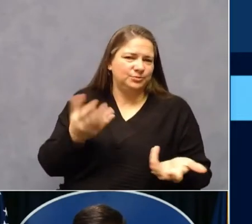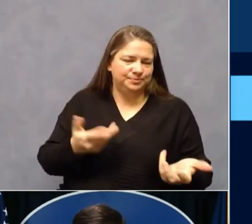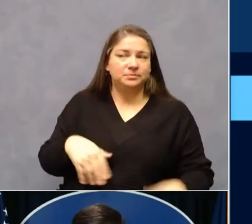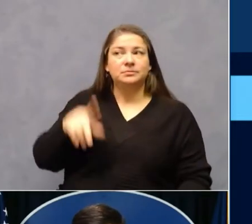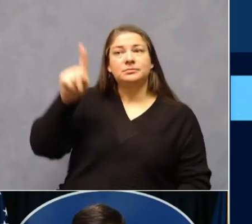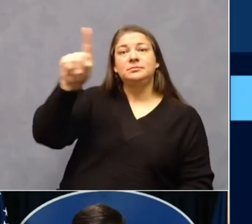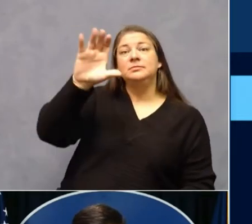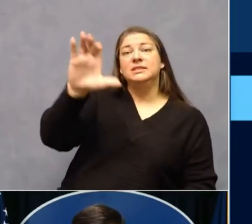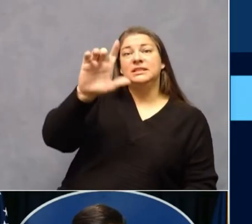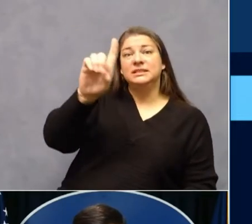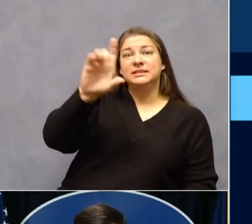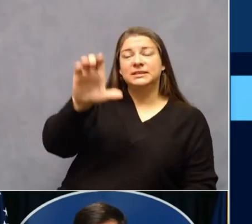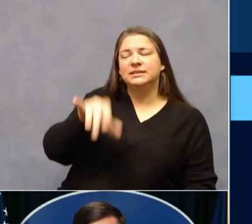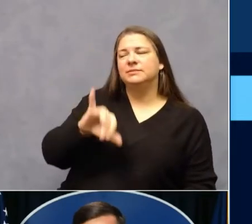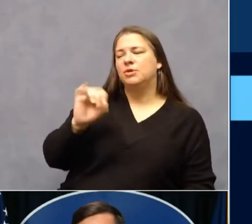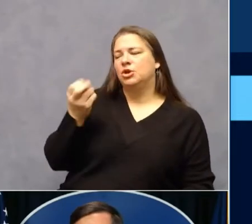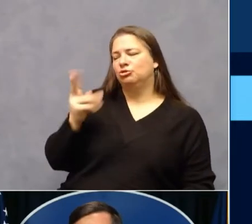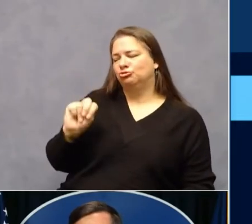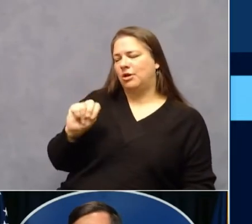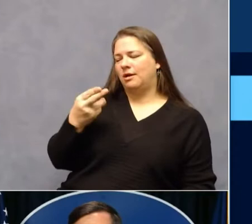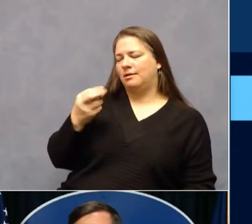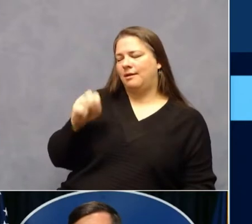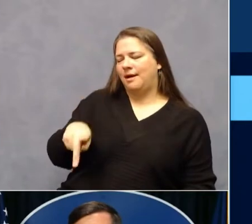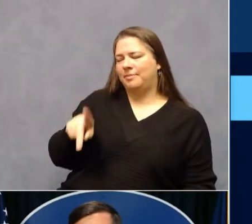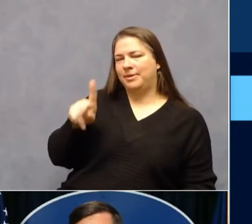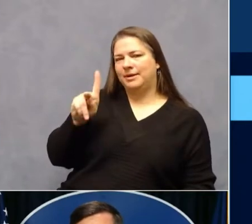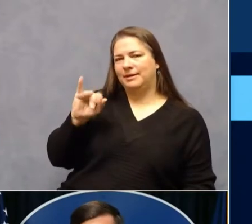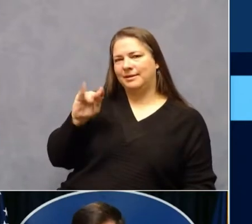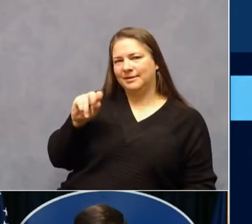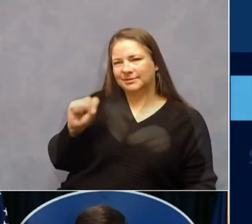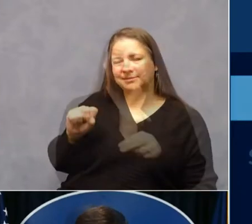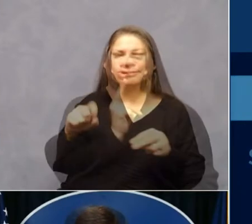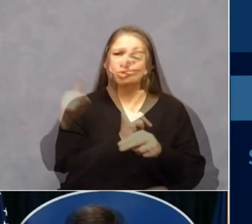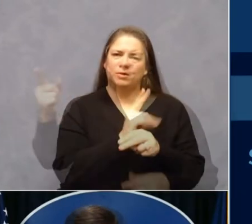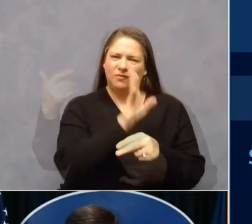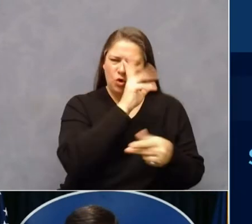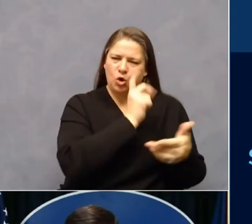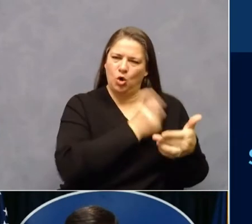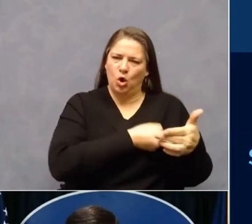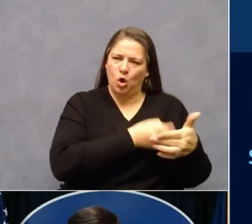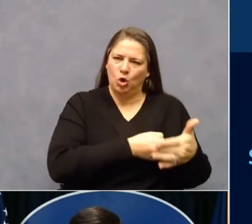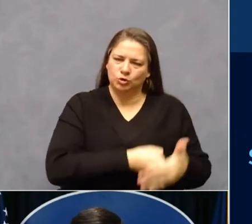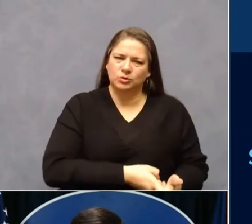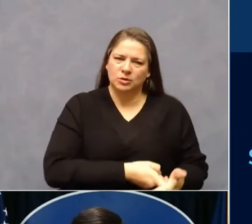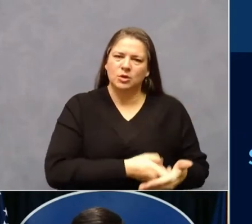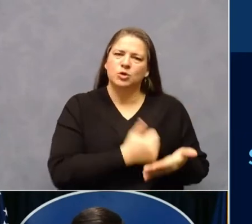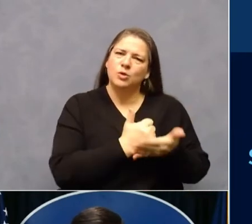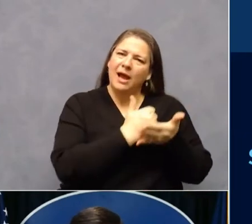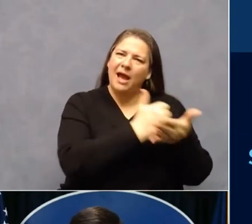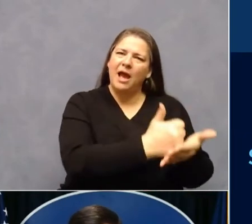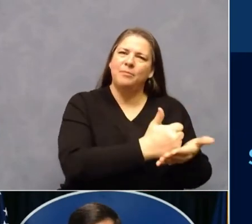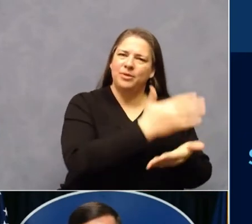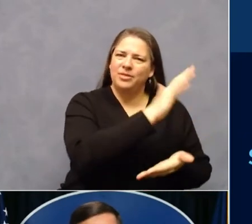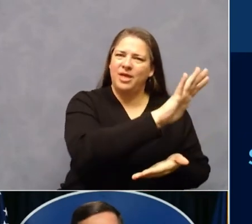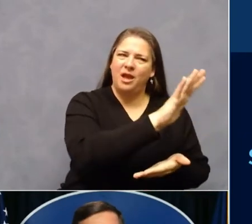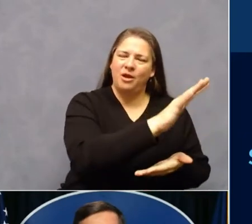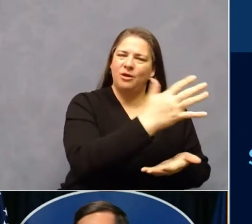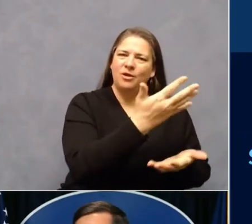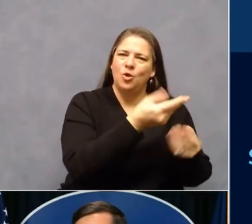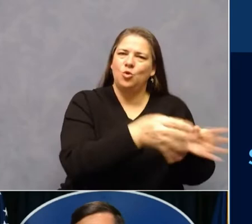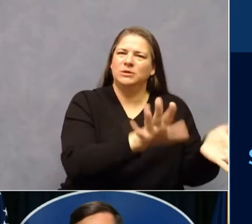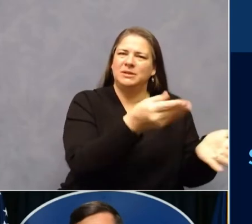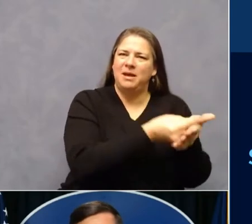restaurants to indoor service, carryout, delivery, and outside seating can continue. The governor also announced a $40 million fund